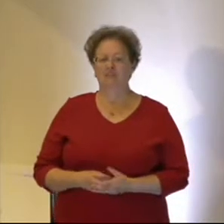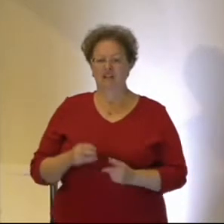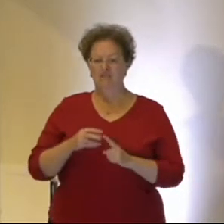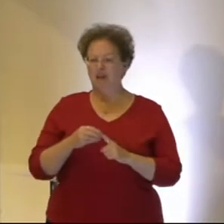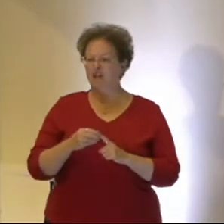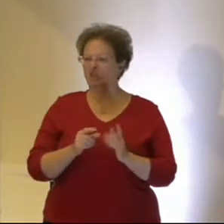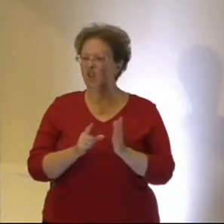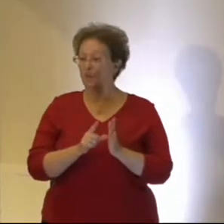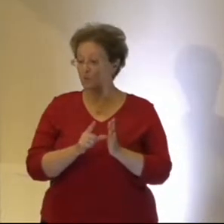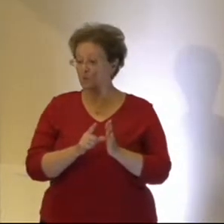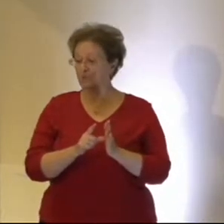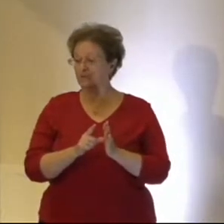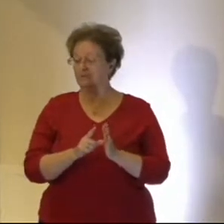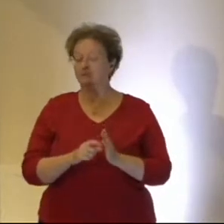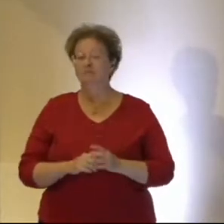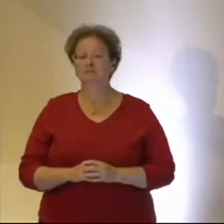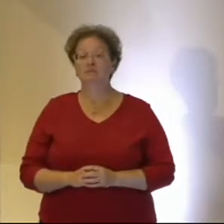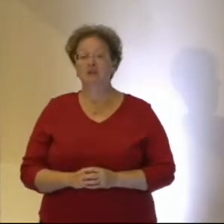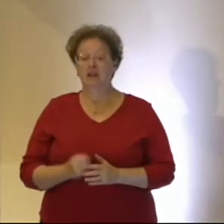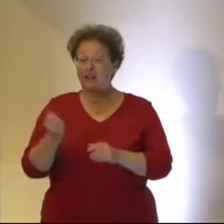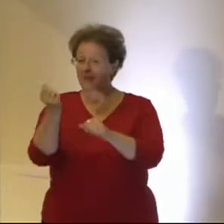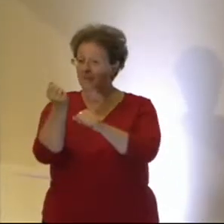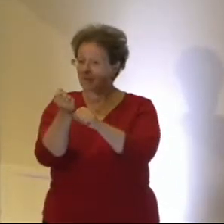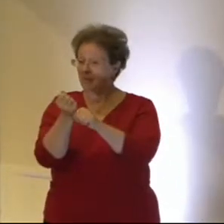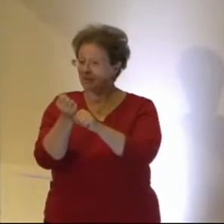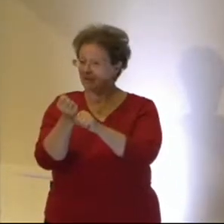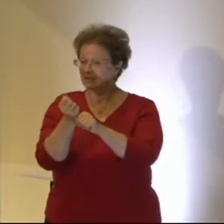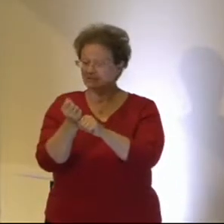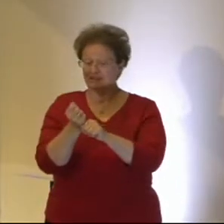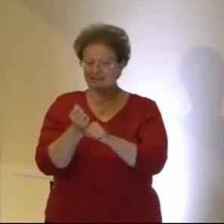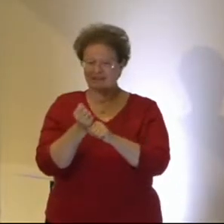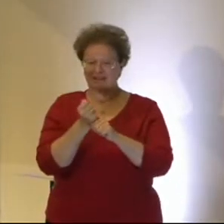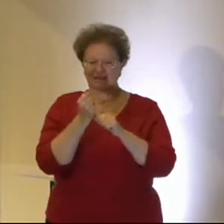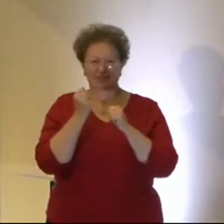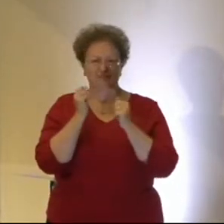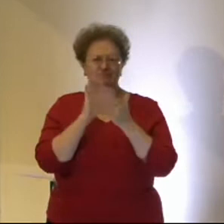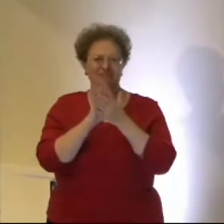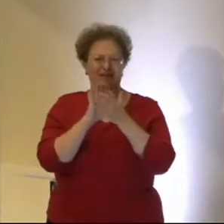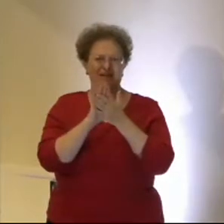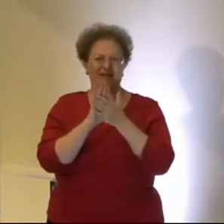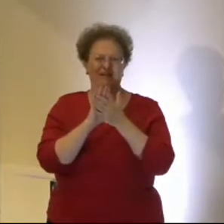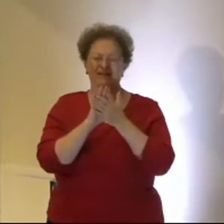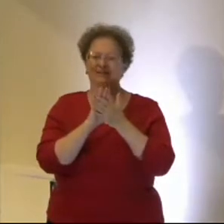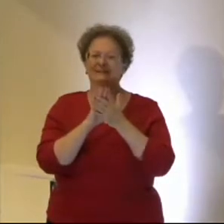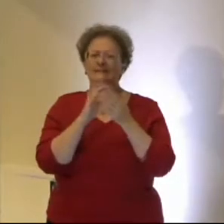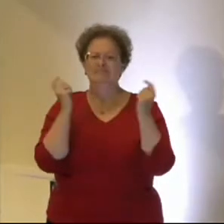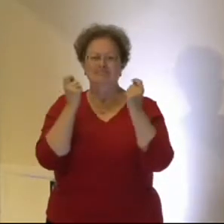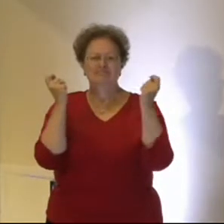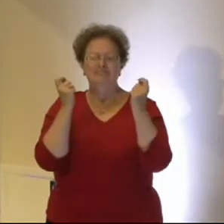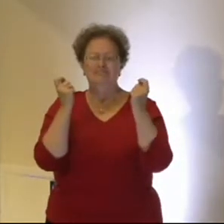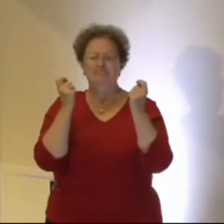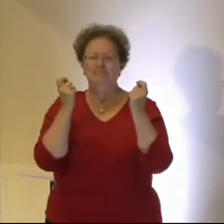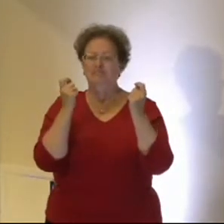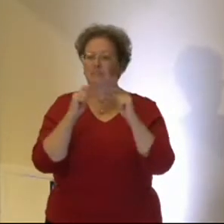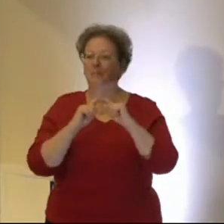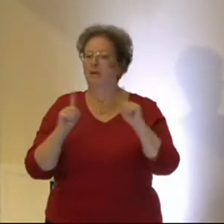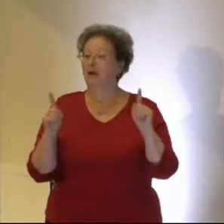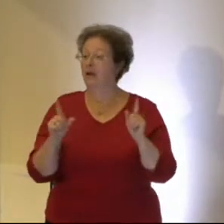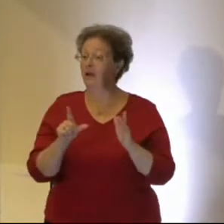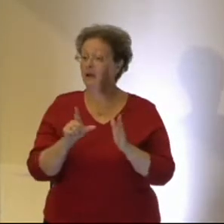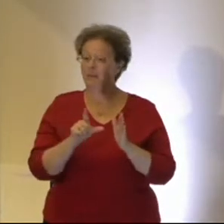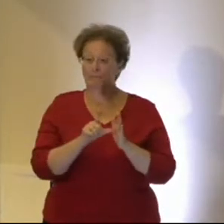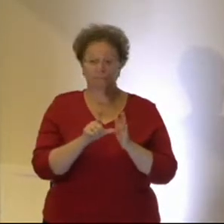Martin Luther. But while baseball players like that kind of praise and attention, that's not something Martin Luther liked. He didn't want the focus